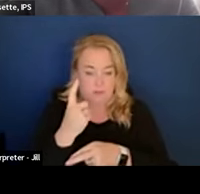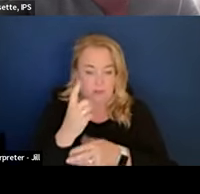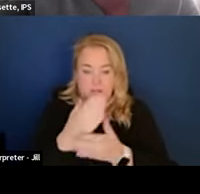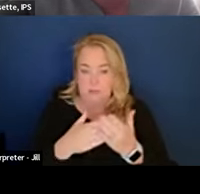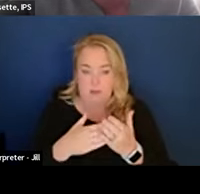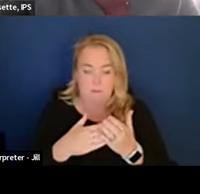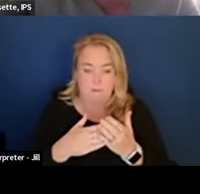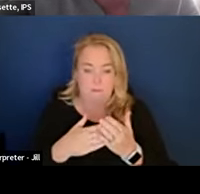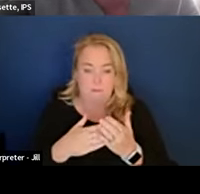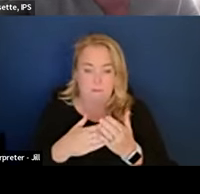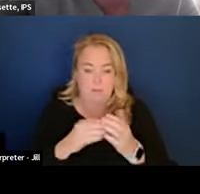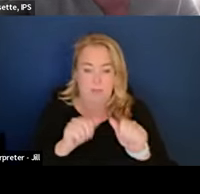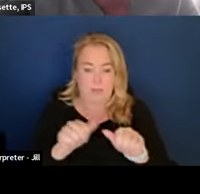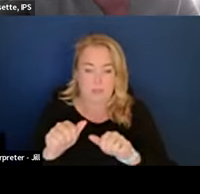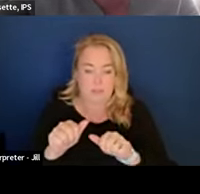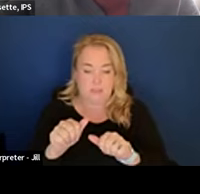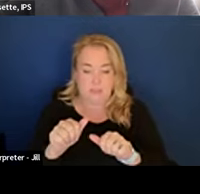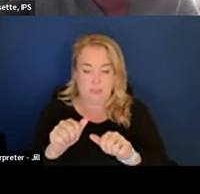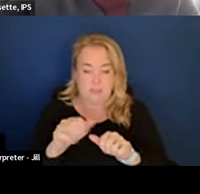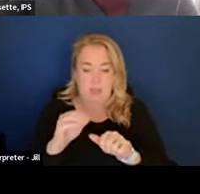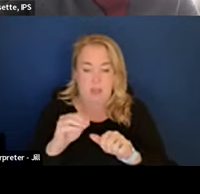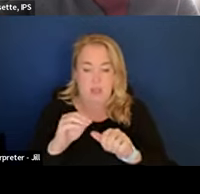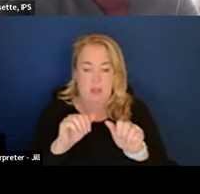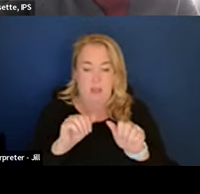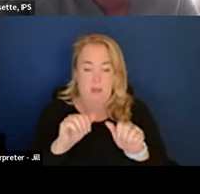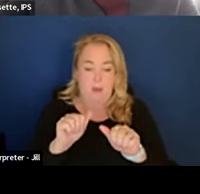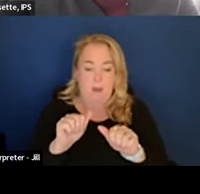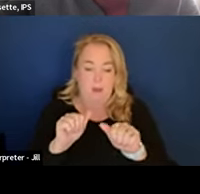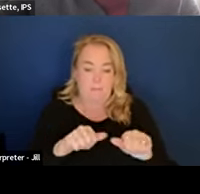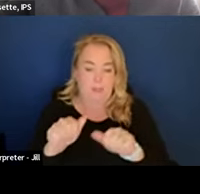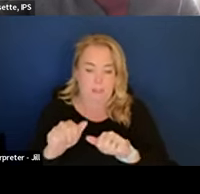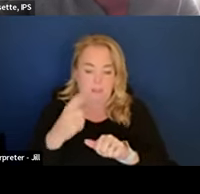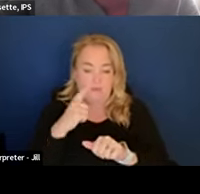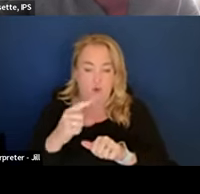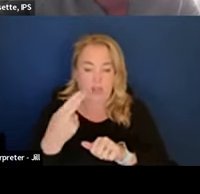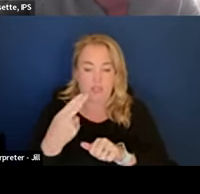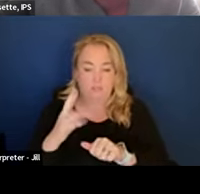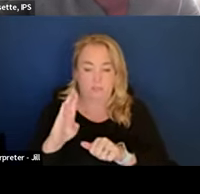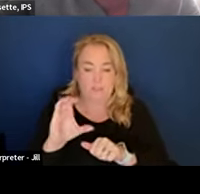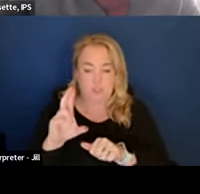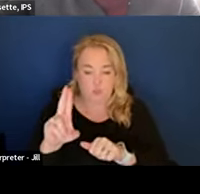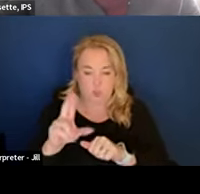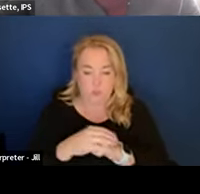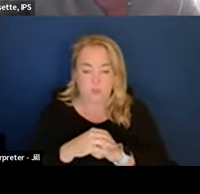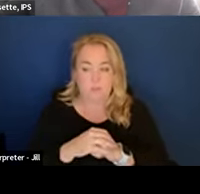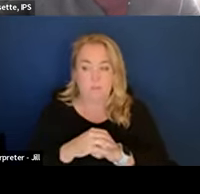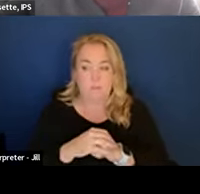the capacities and capabilities of HBCUs. And as they